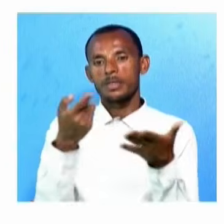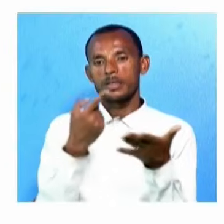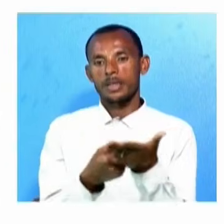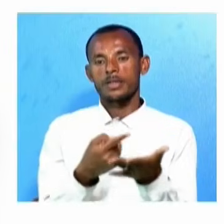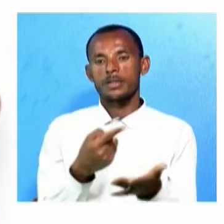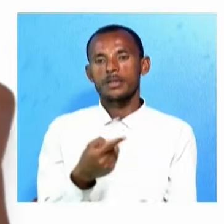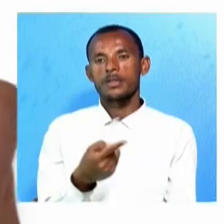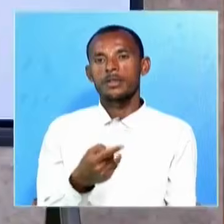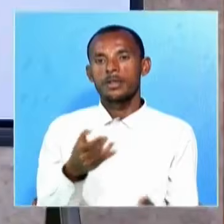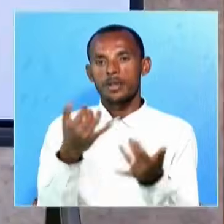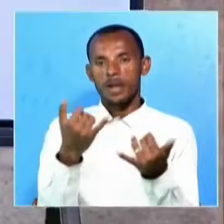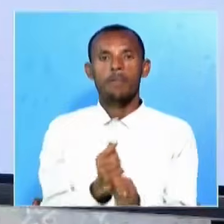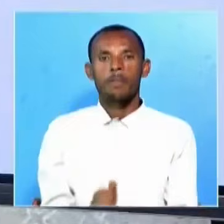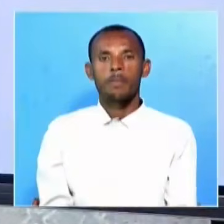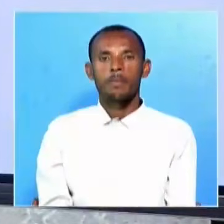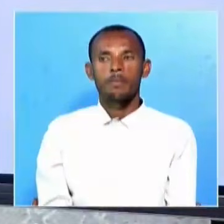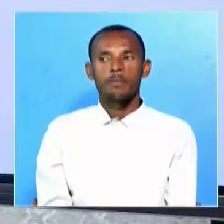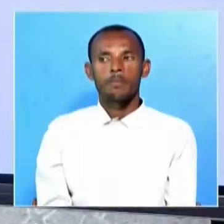it. Now,